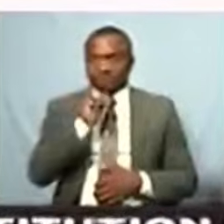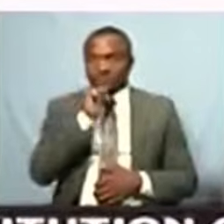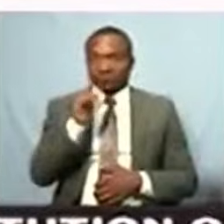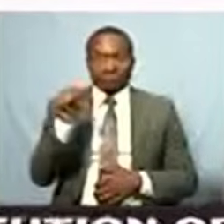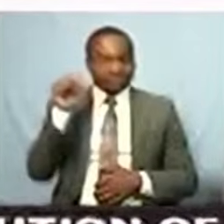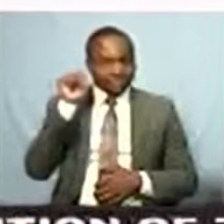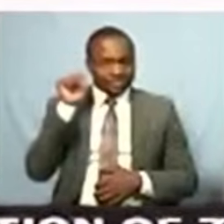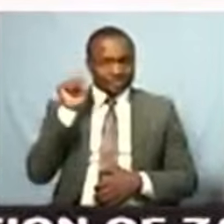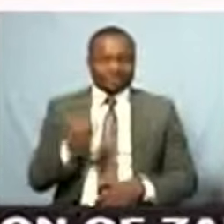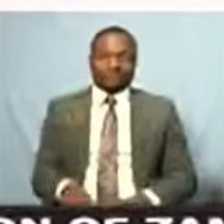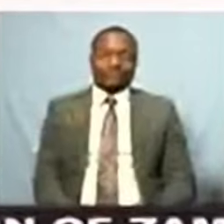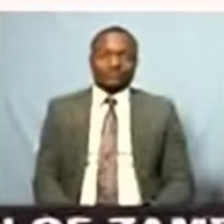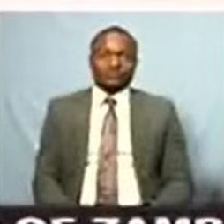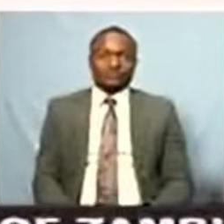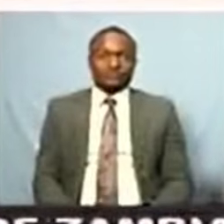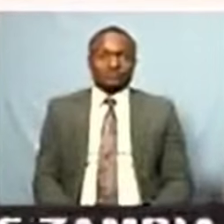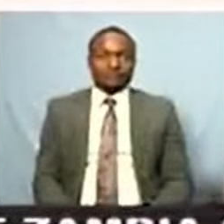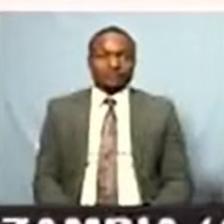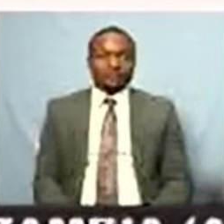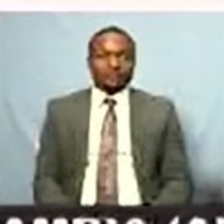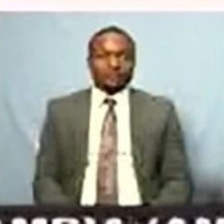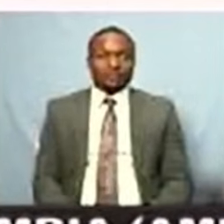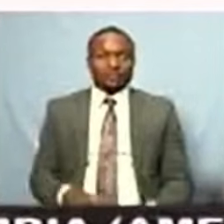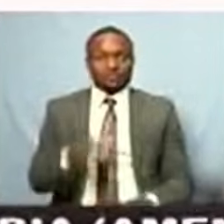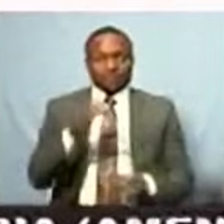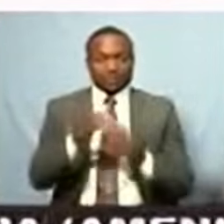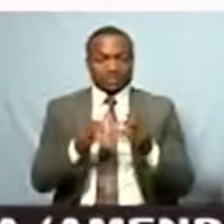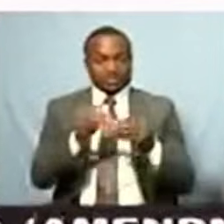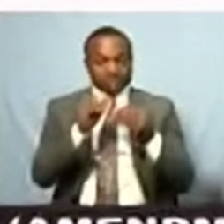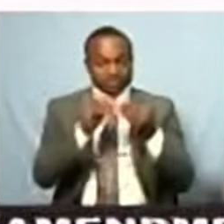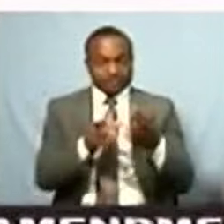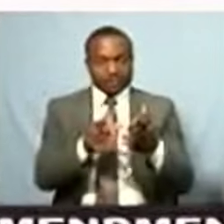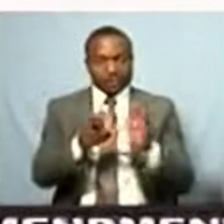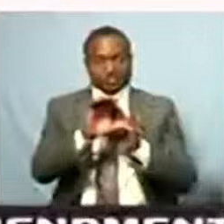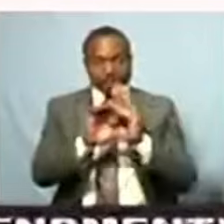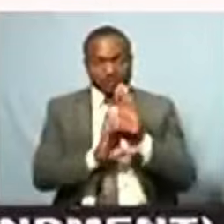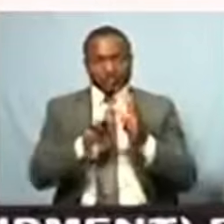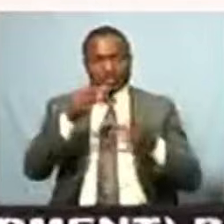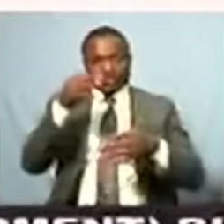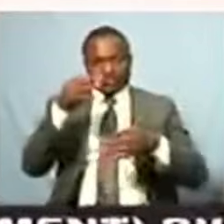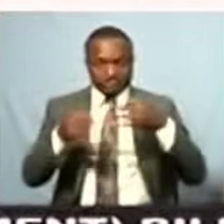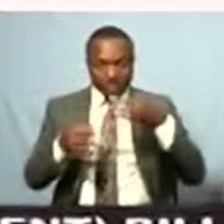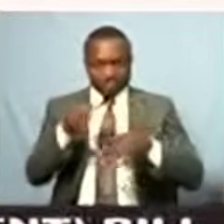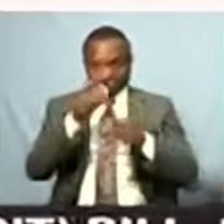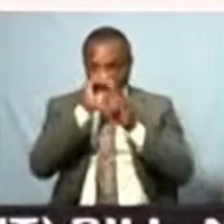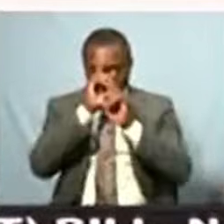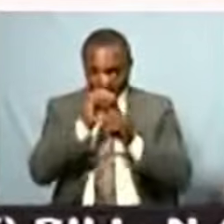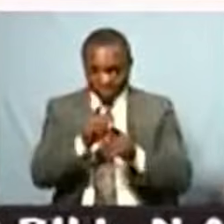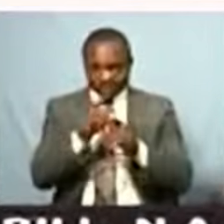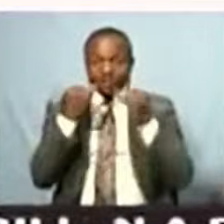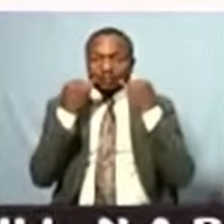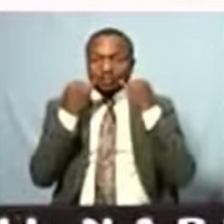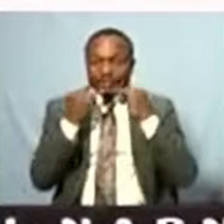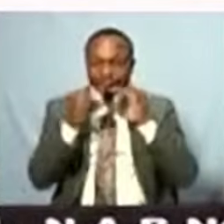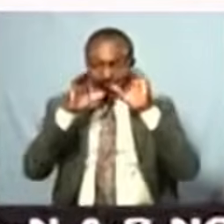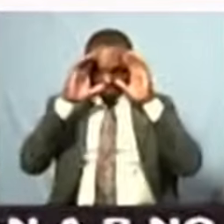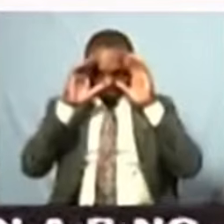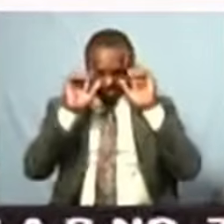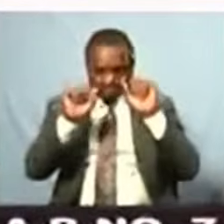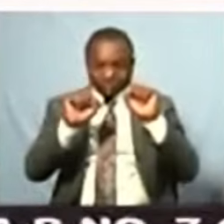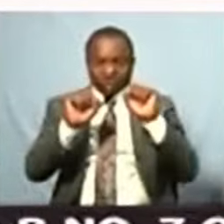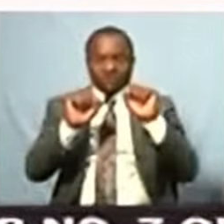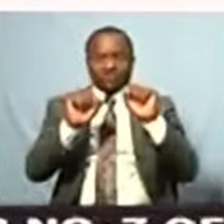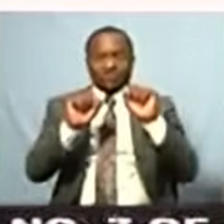object in terms of the clause providing for the Constitutional Court deciding and informing the President to